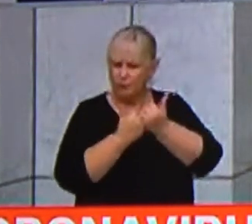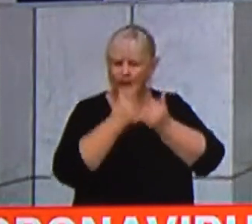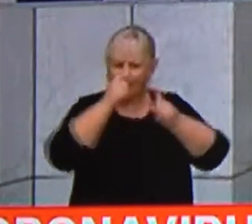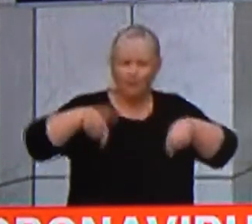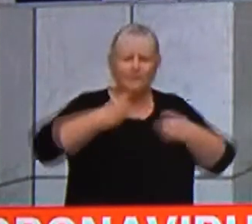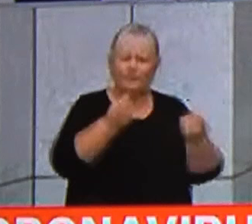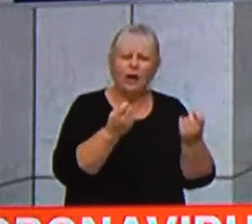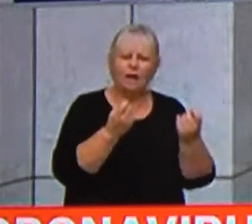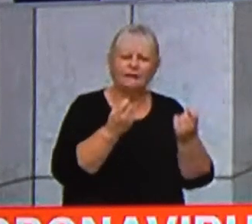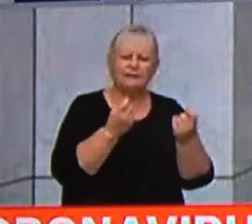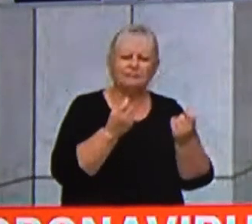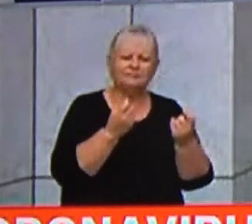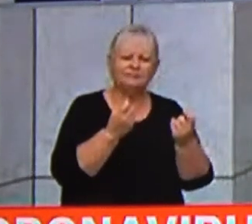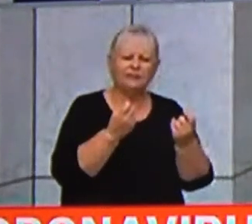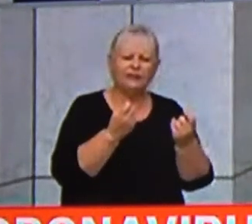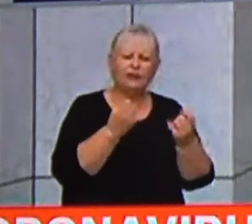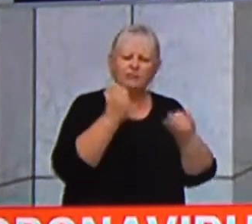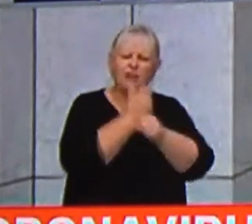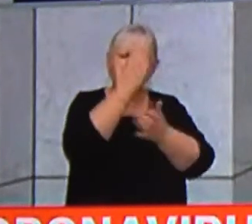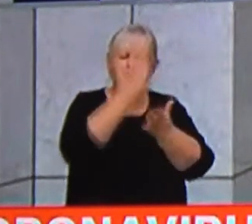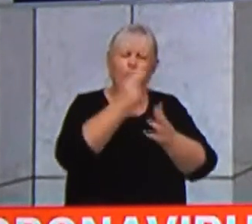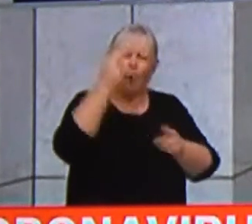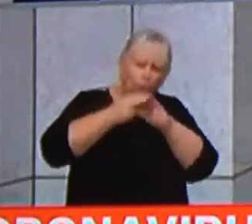that information. So